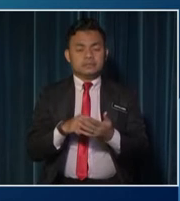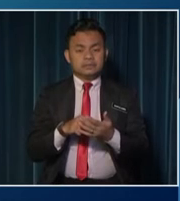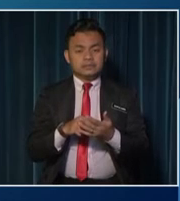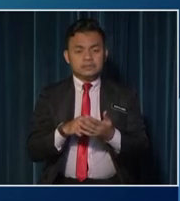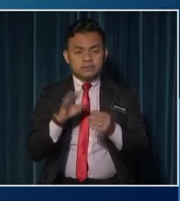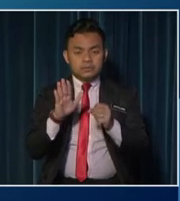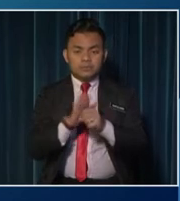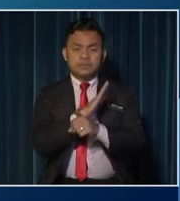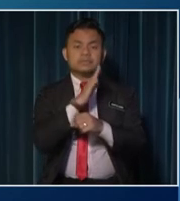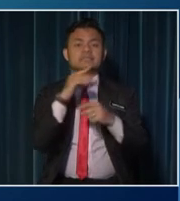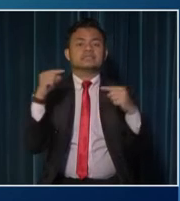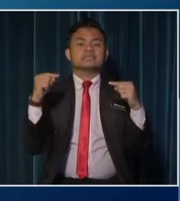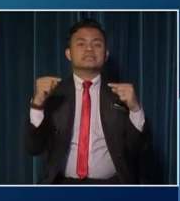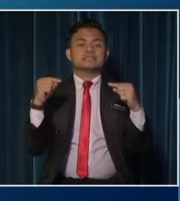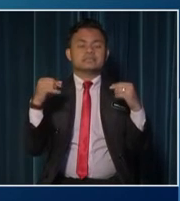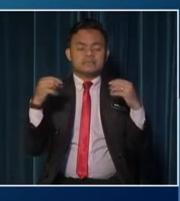circuit.